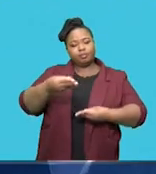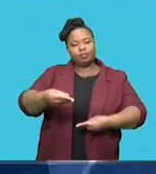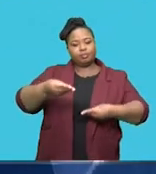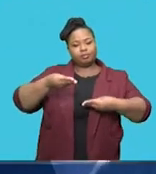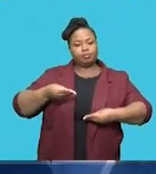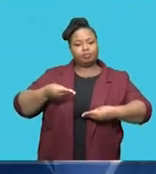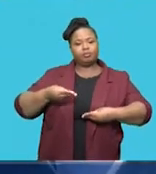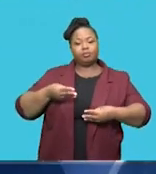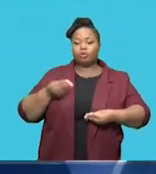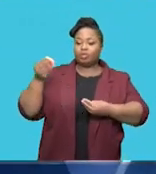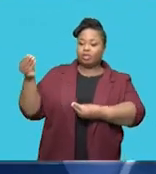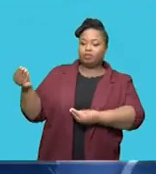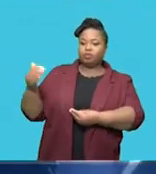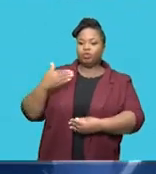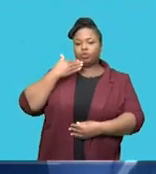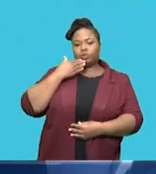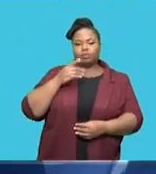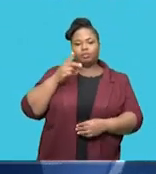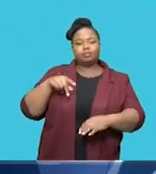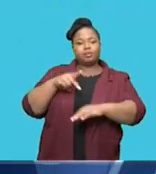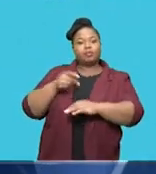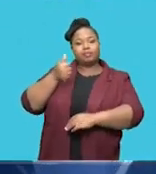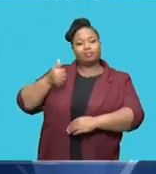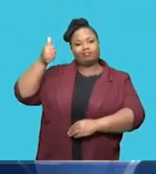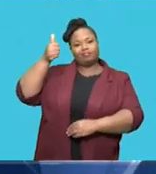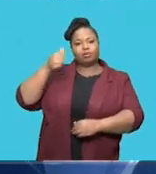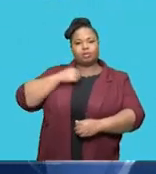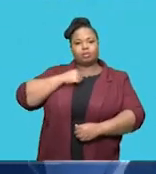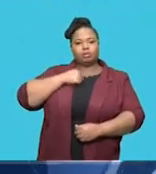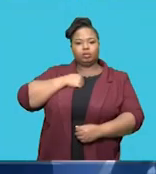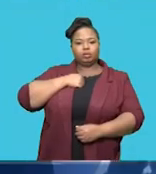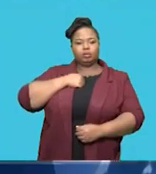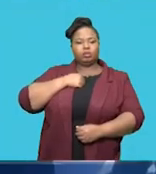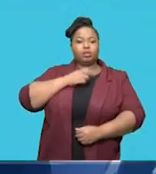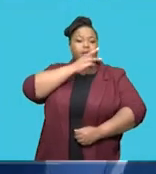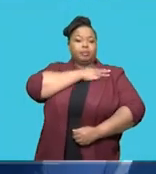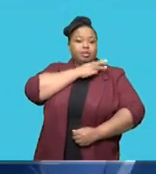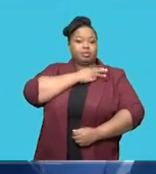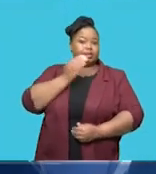ngi hambisegu ma principals wam as a management